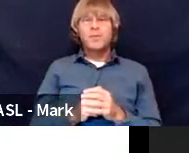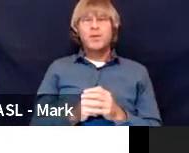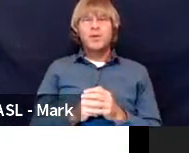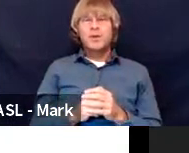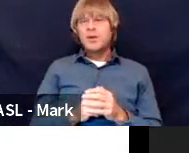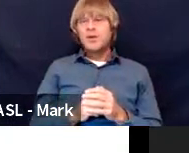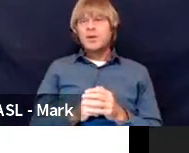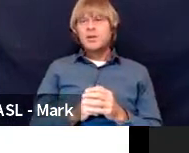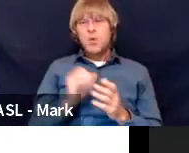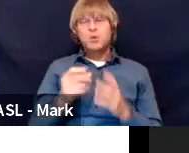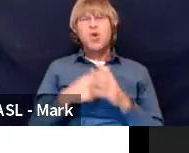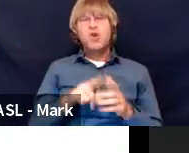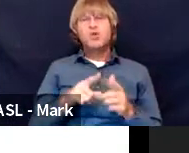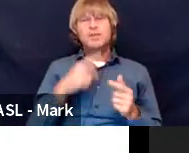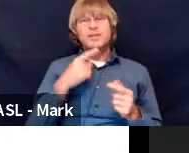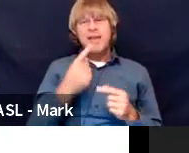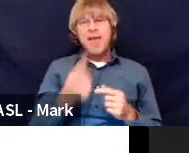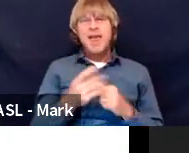Let's start by saying,